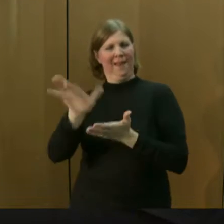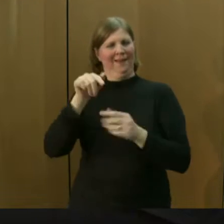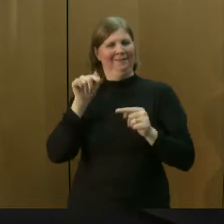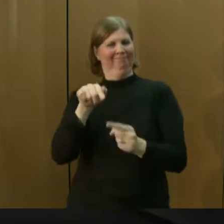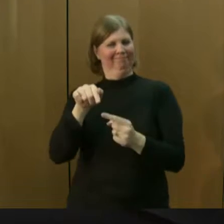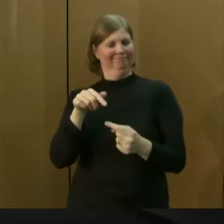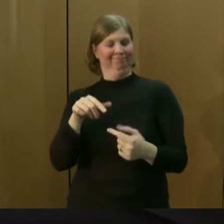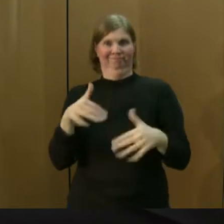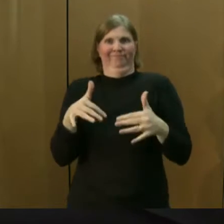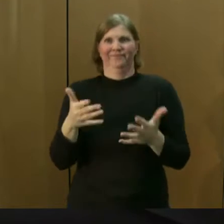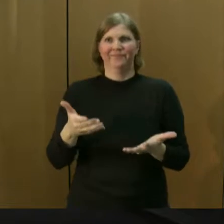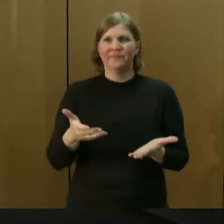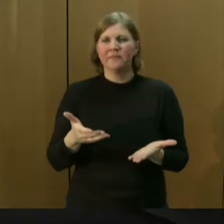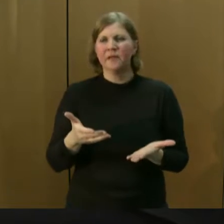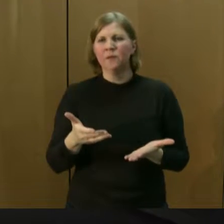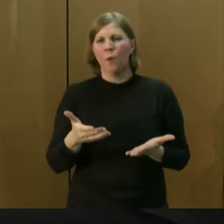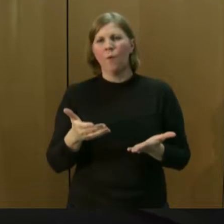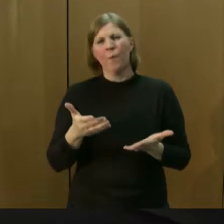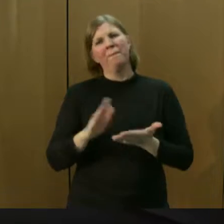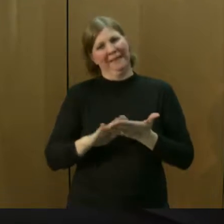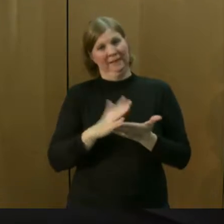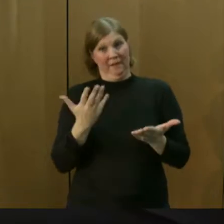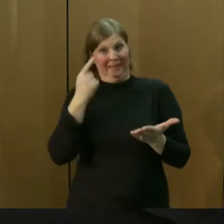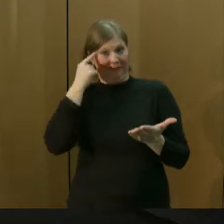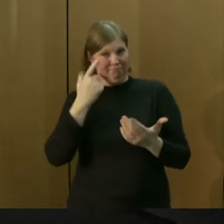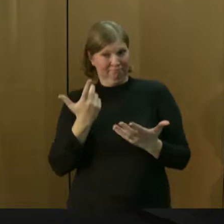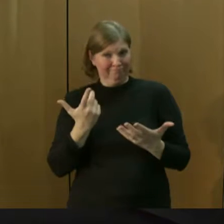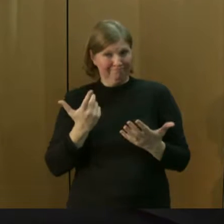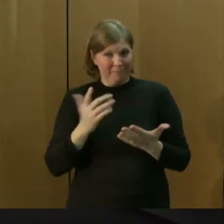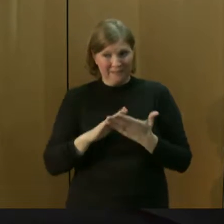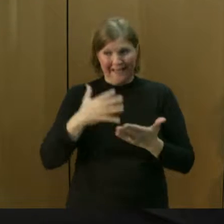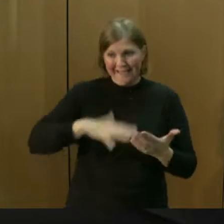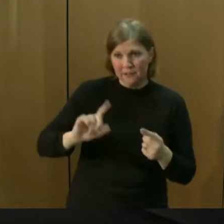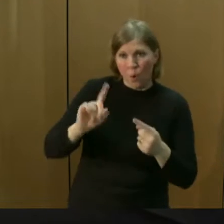whether that's extraction and air conditioning or whether it's